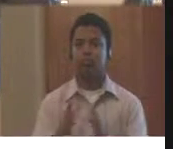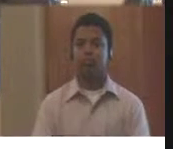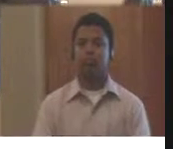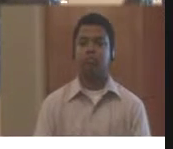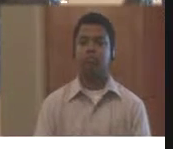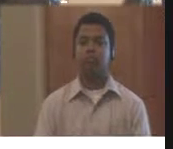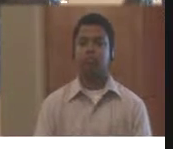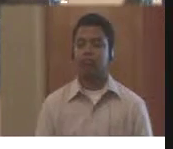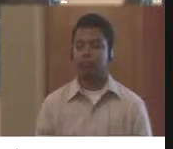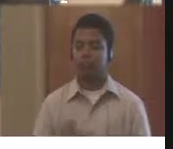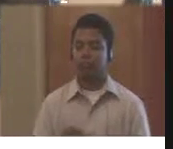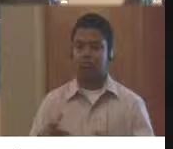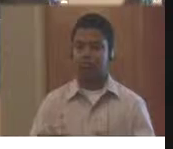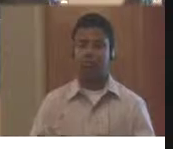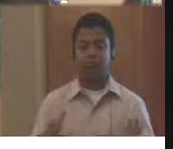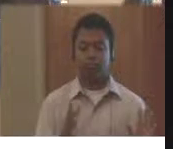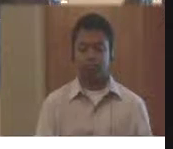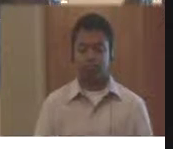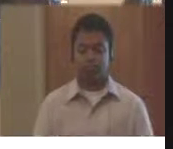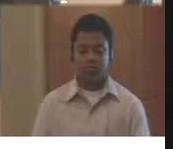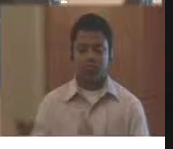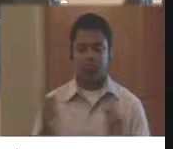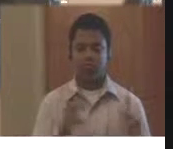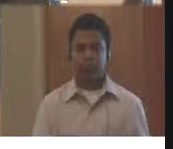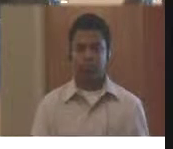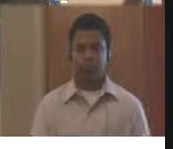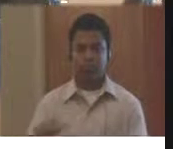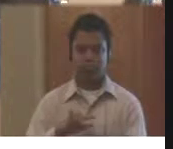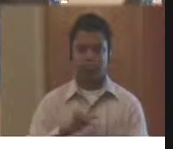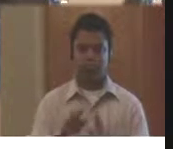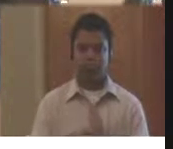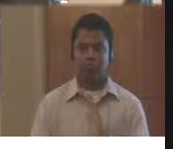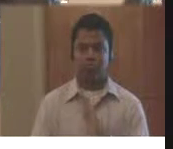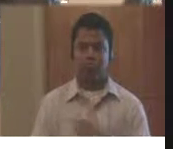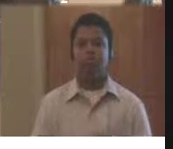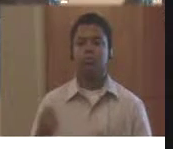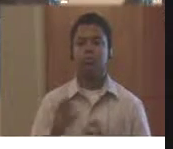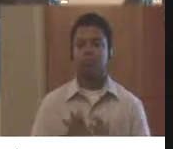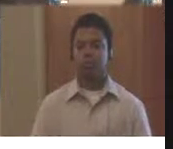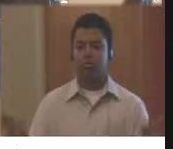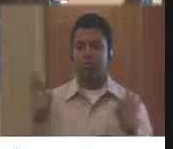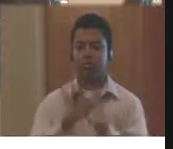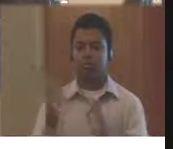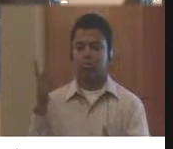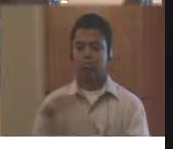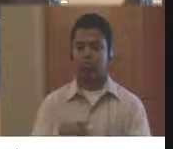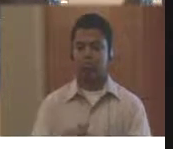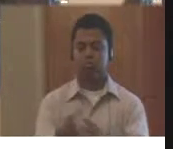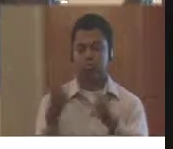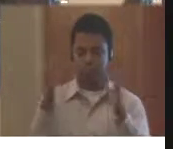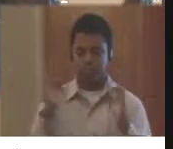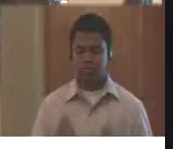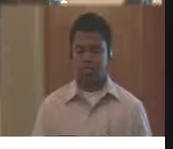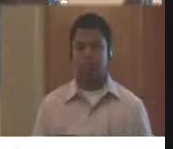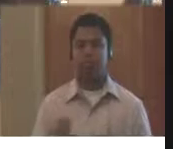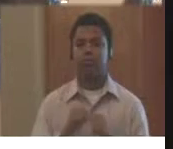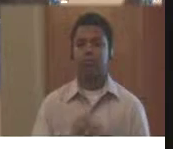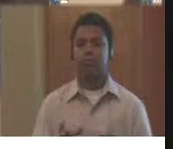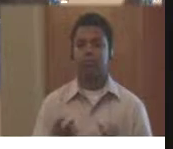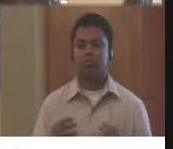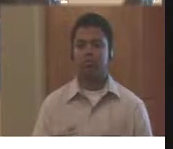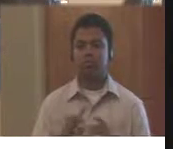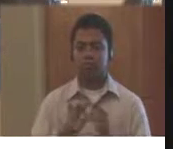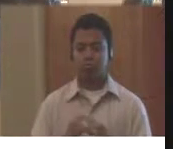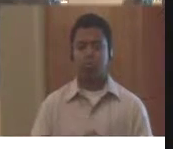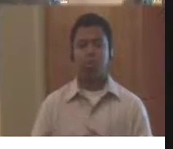one of the chapters that the Hyogo framework post 2015 must incorporate explicitly. Resilience is